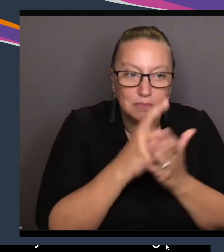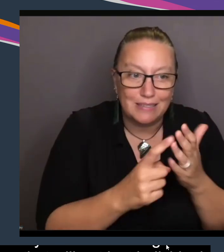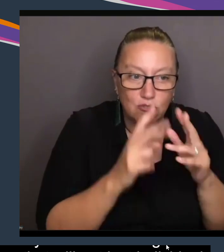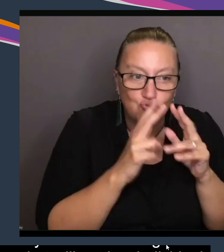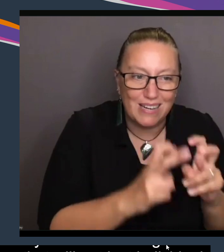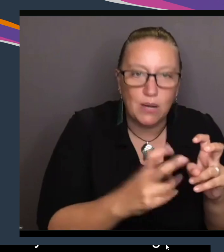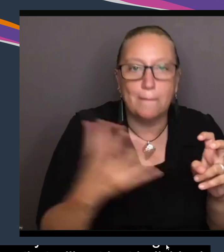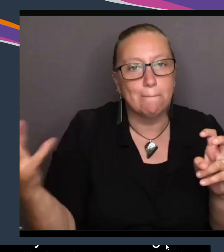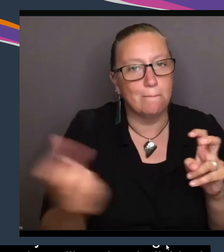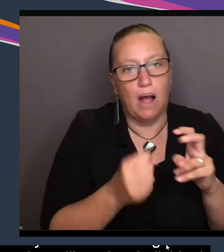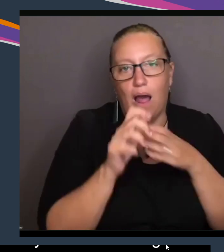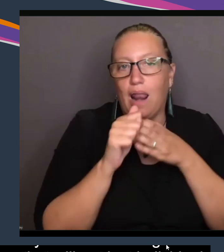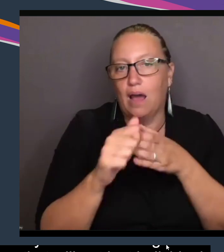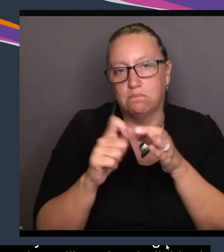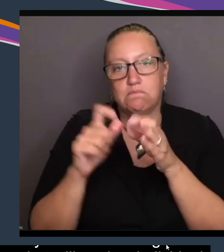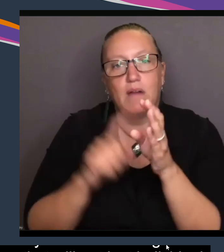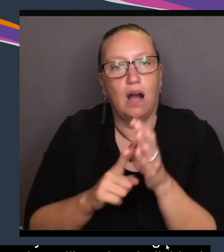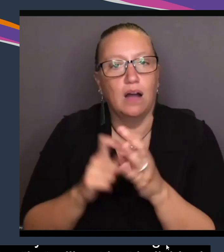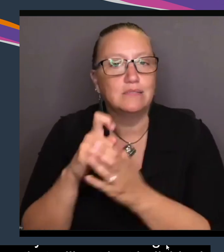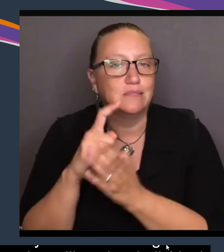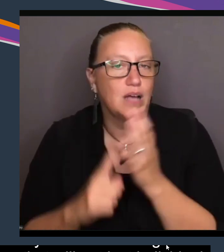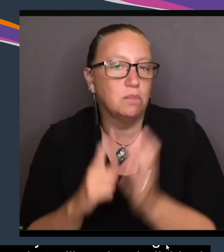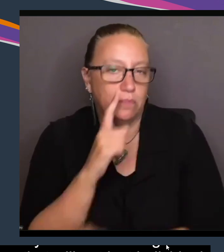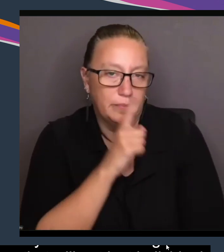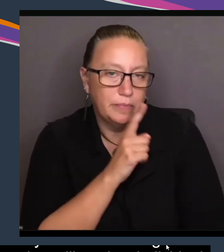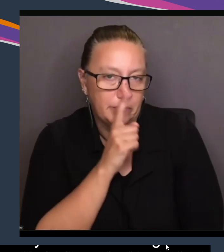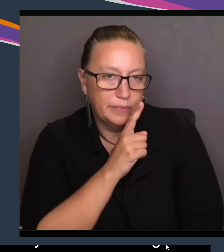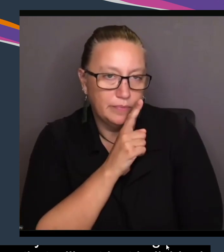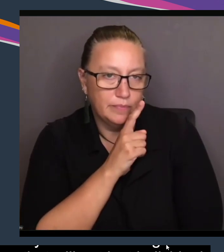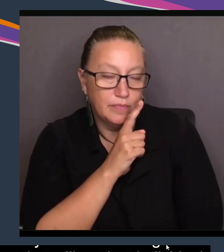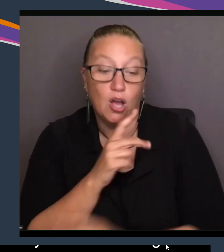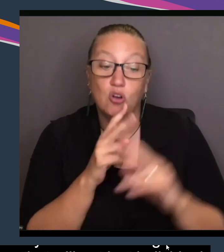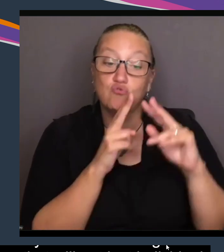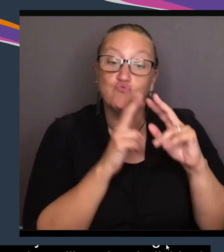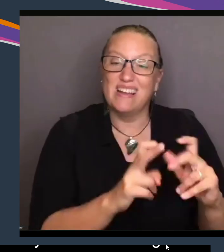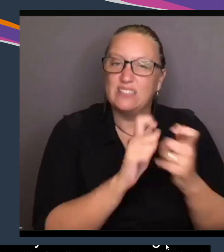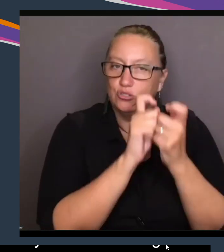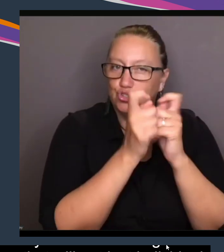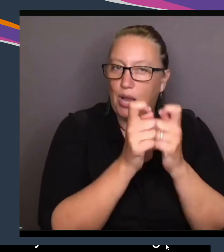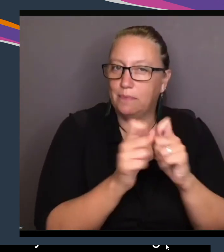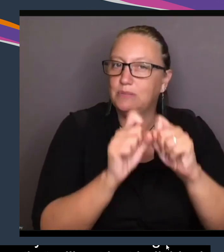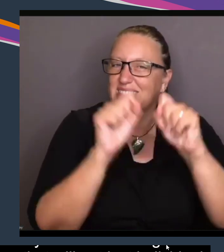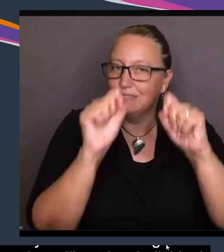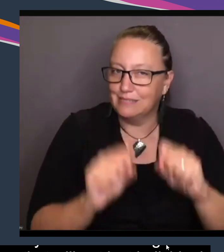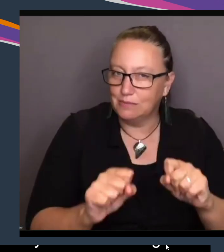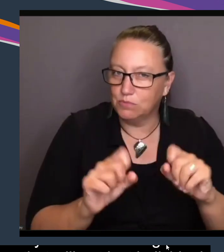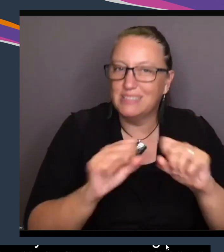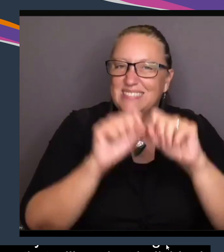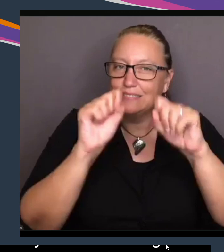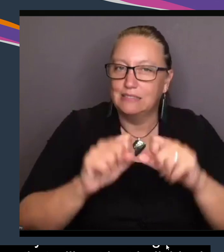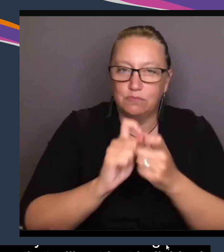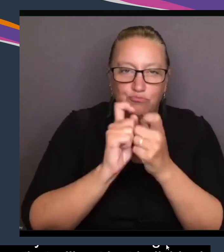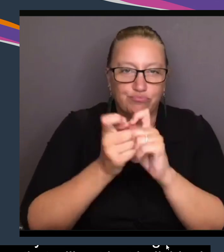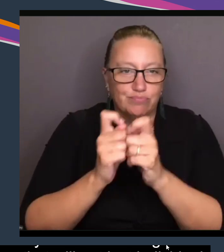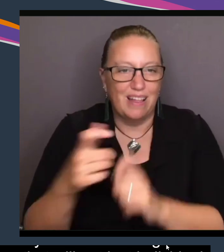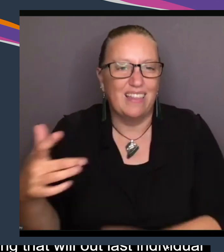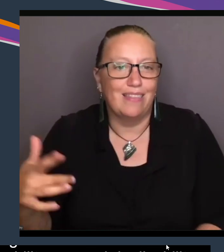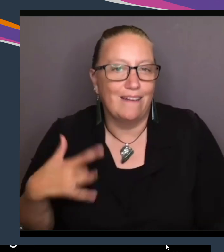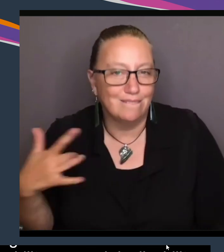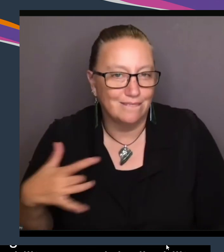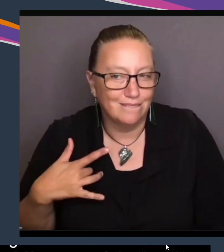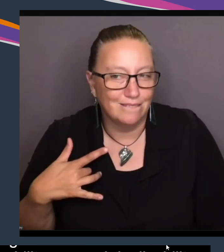this. Research shapes systems. Systems shape lives. If we change who